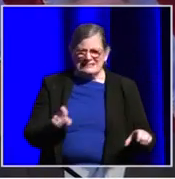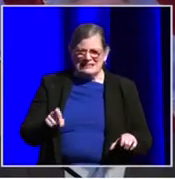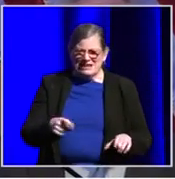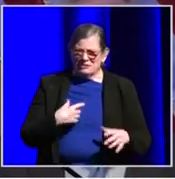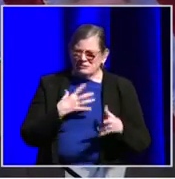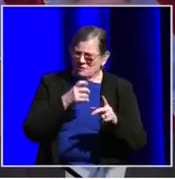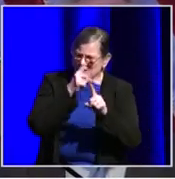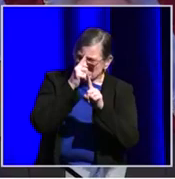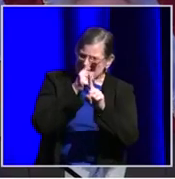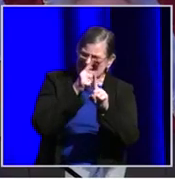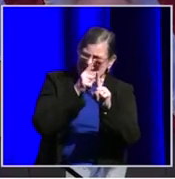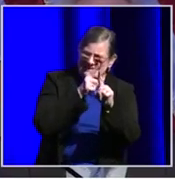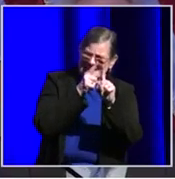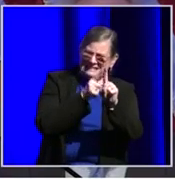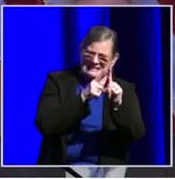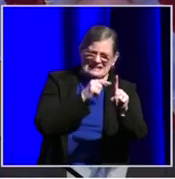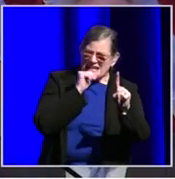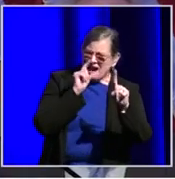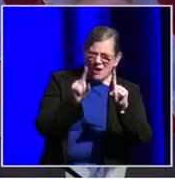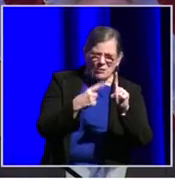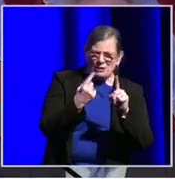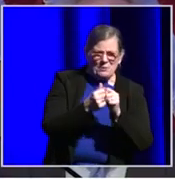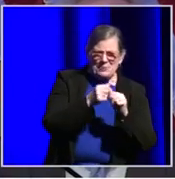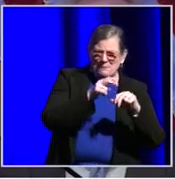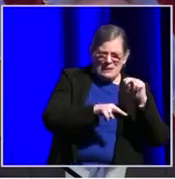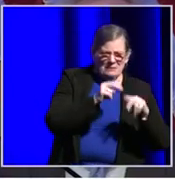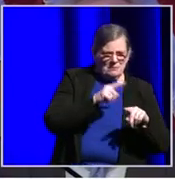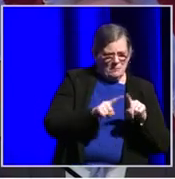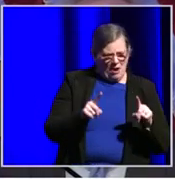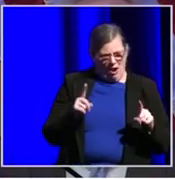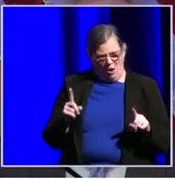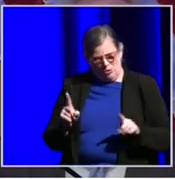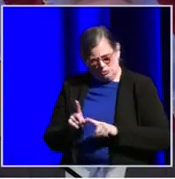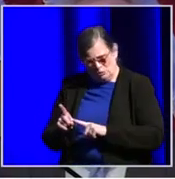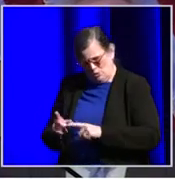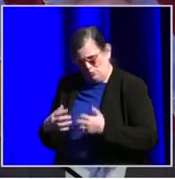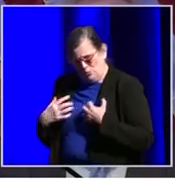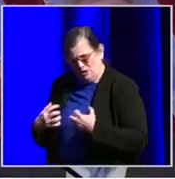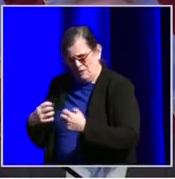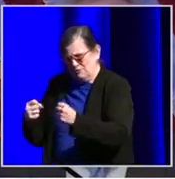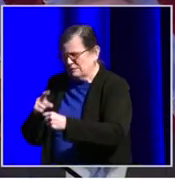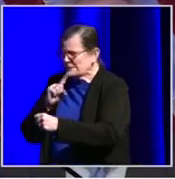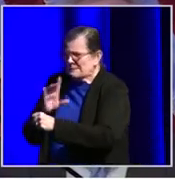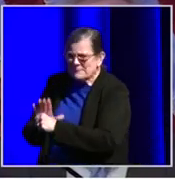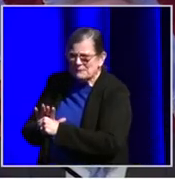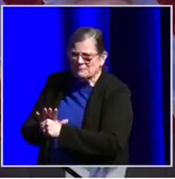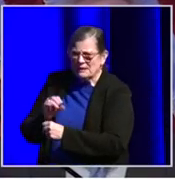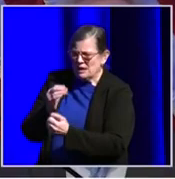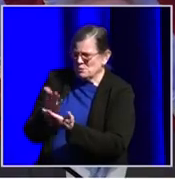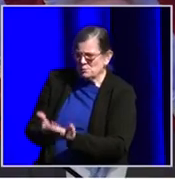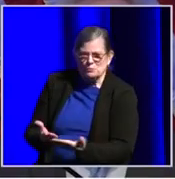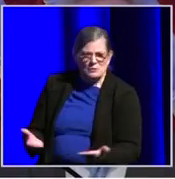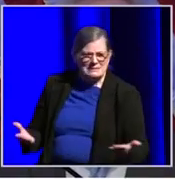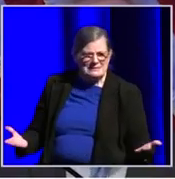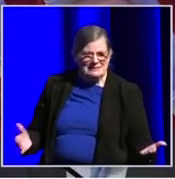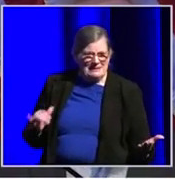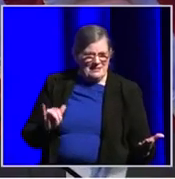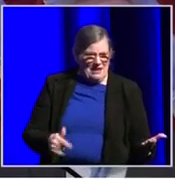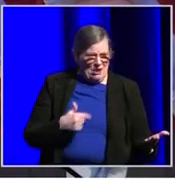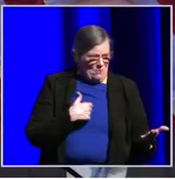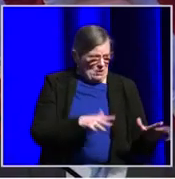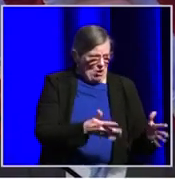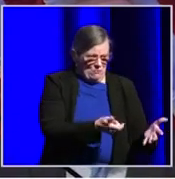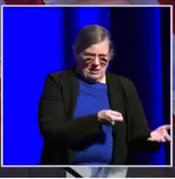with our buildings, but with a renewed commitment and resources to attract great employers